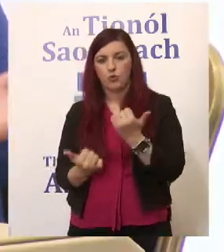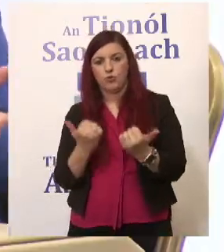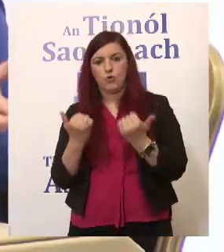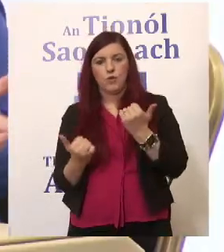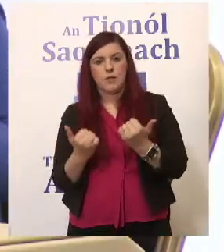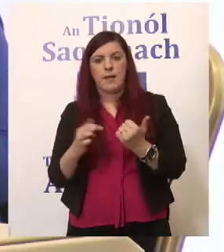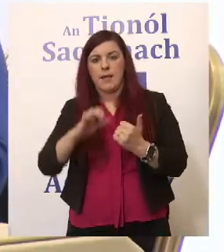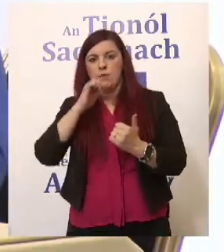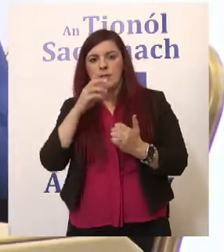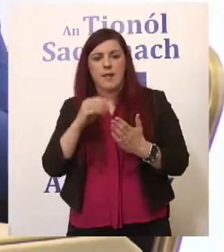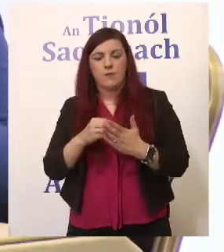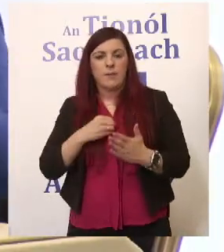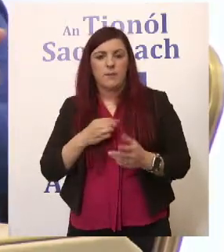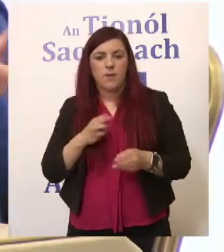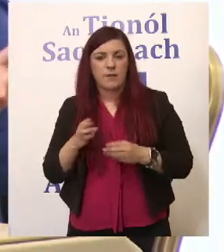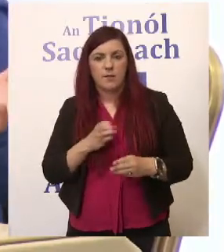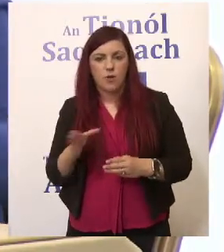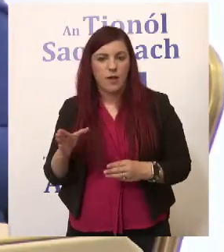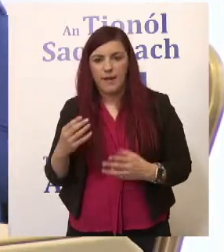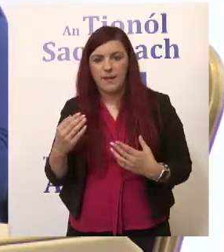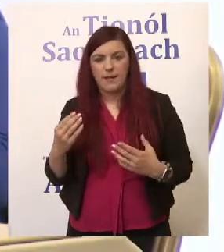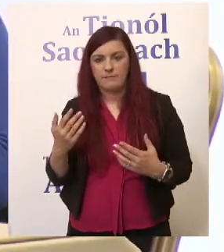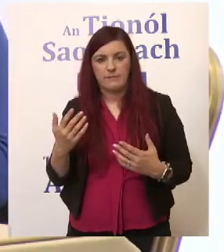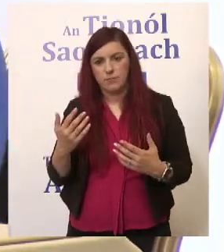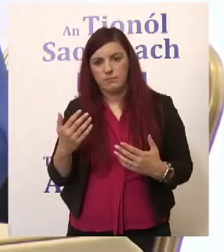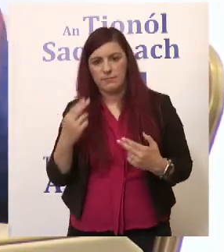course it'd have to be passed in the Dáil, so it would have to have